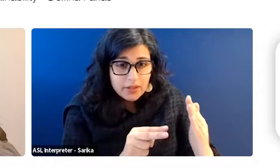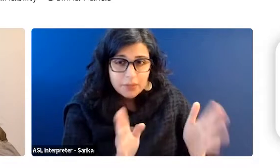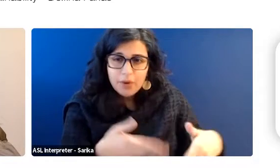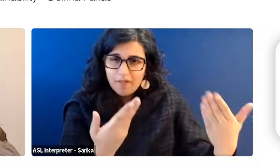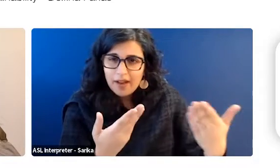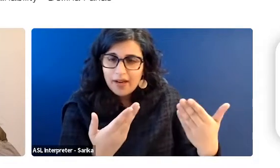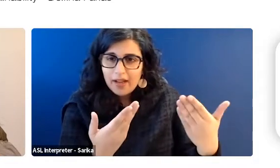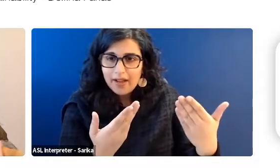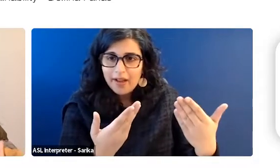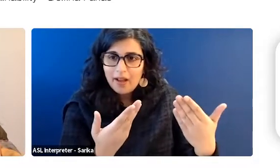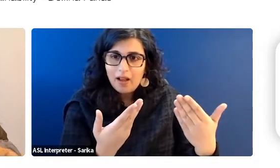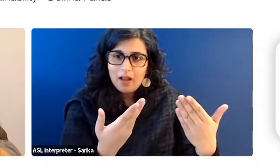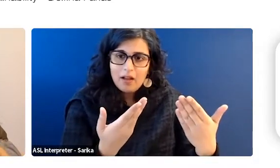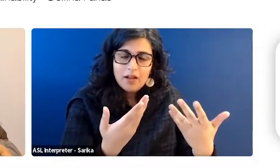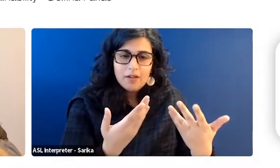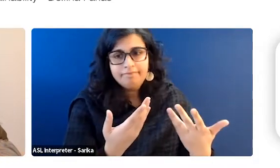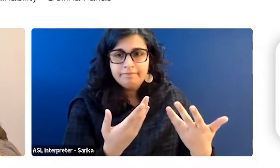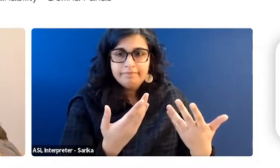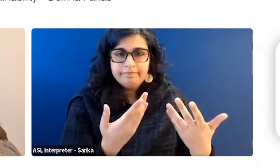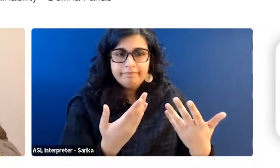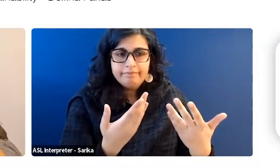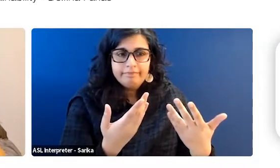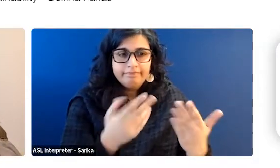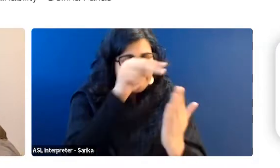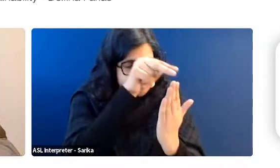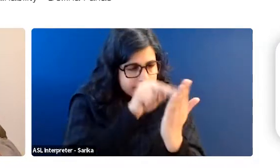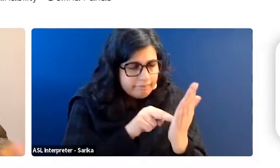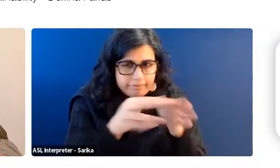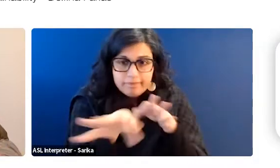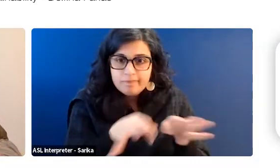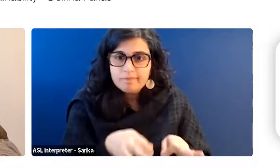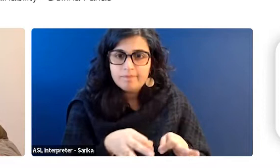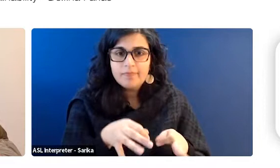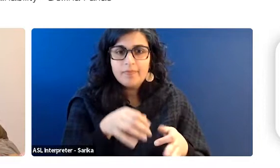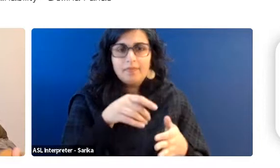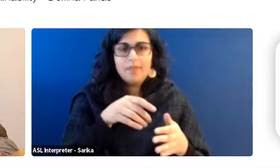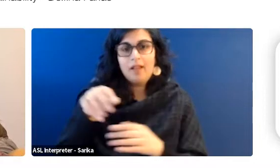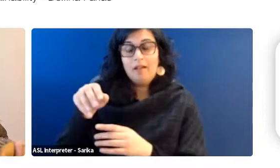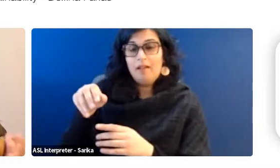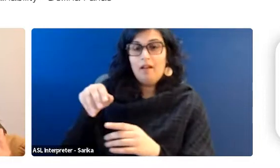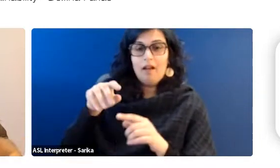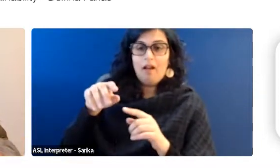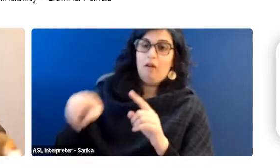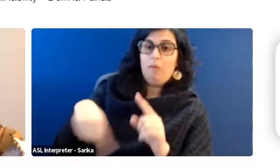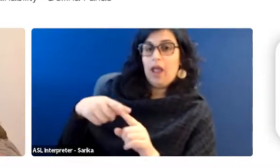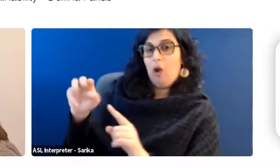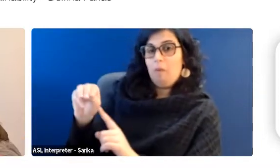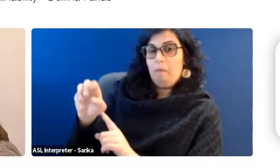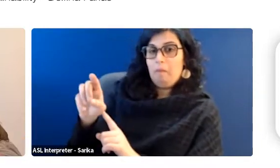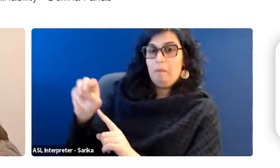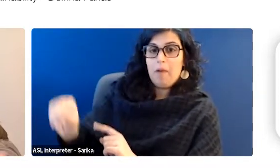providing a baseline of literature for what modular design is and just the